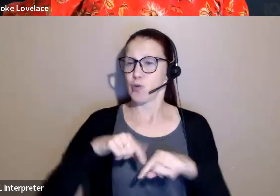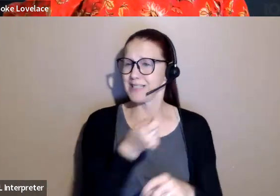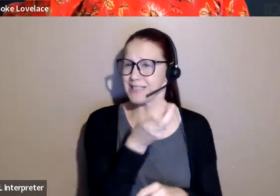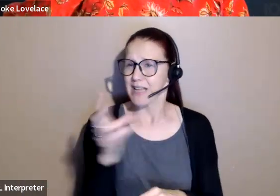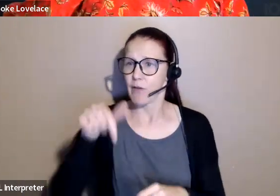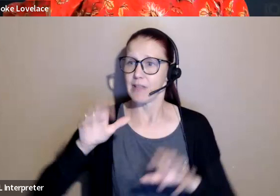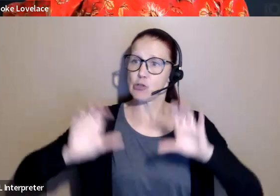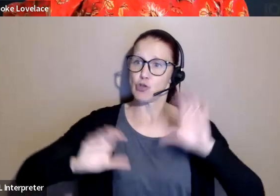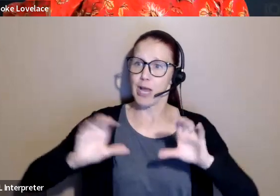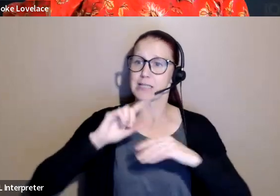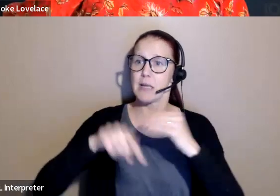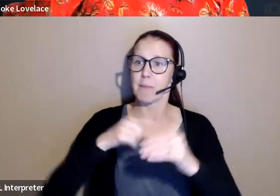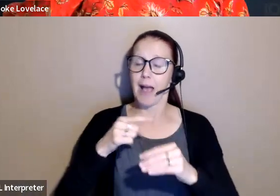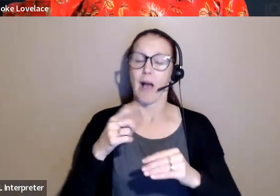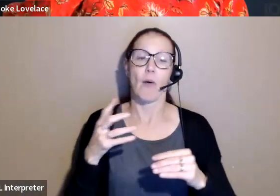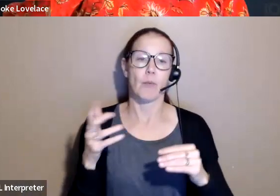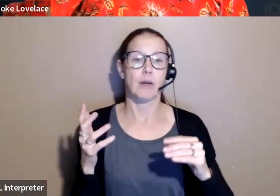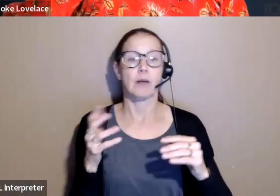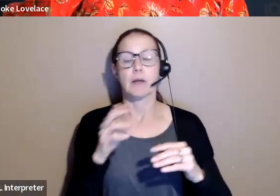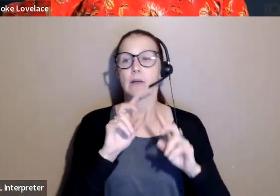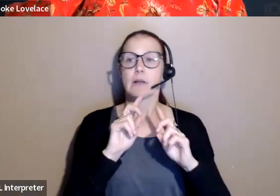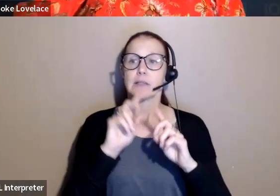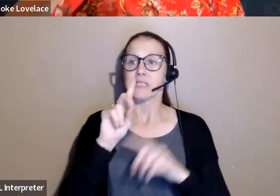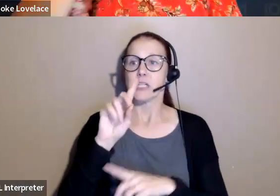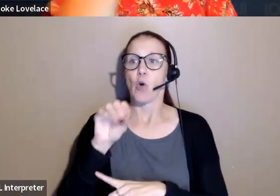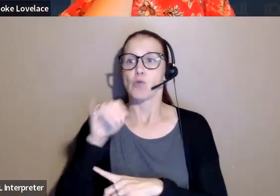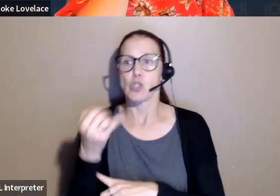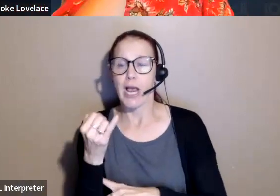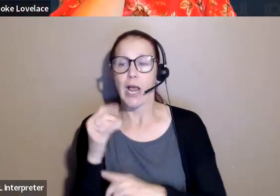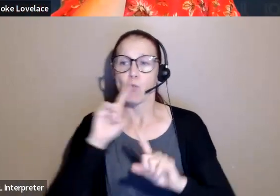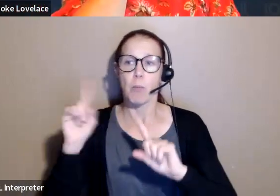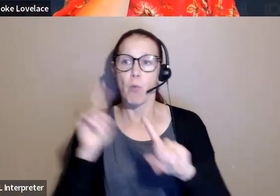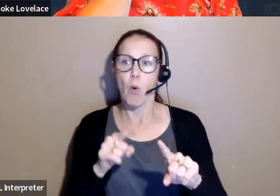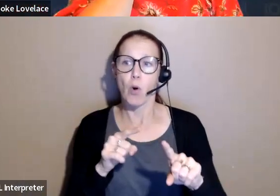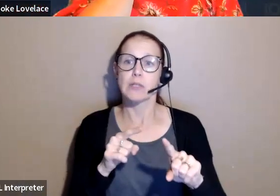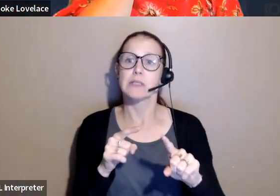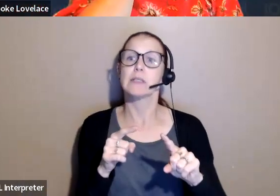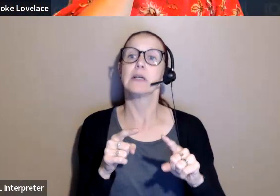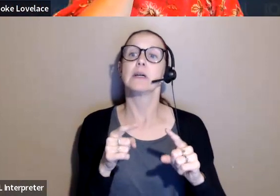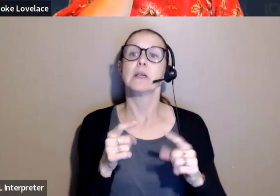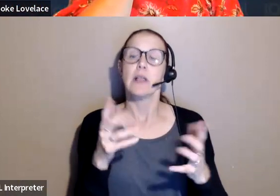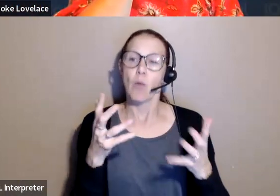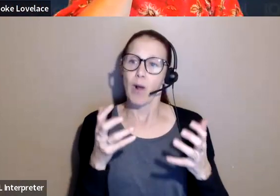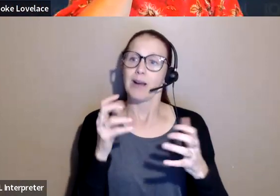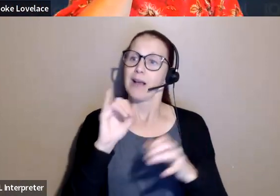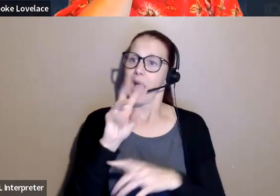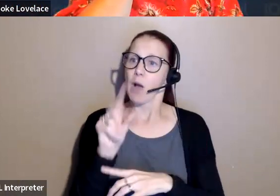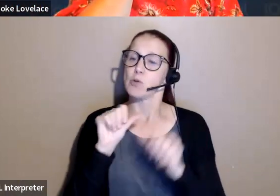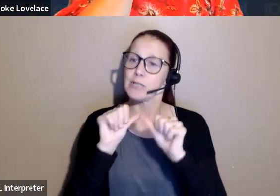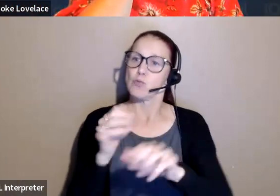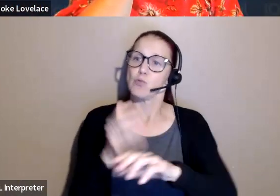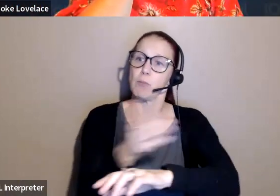the Justice of Iowa, or the DOJ report that's wanting Iowa to work on moving people from